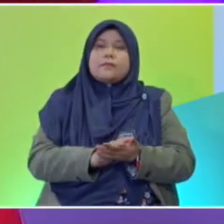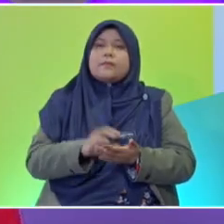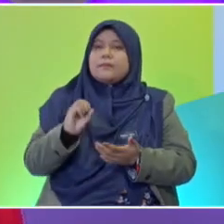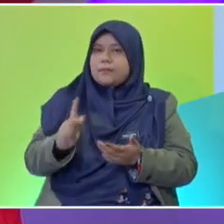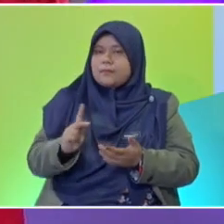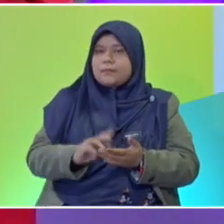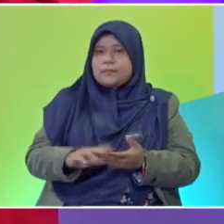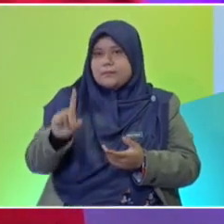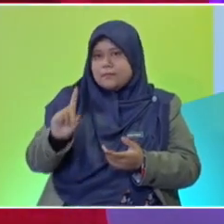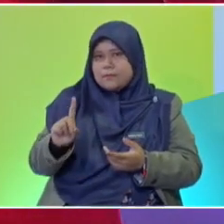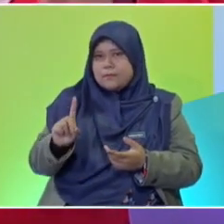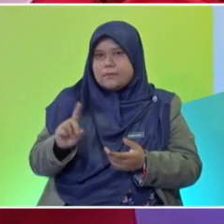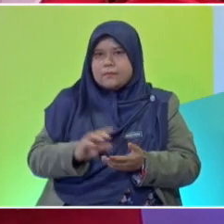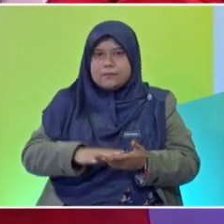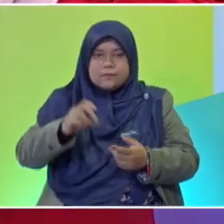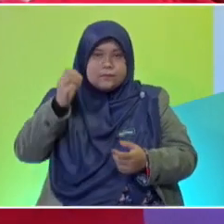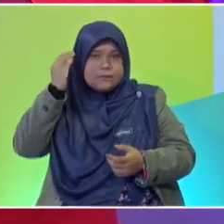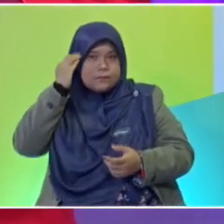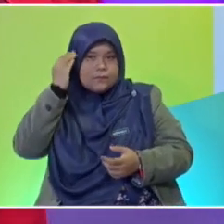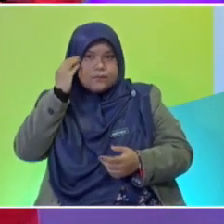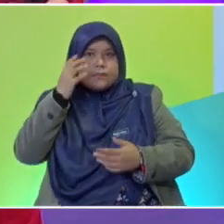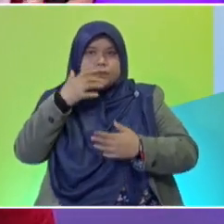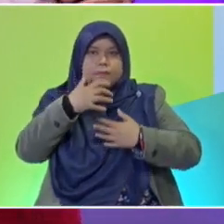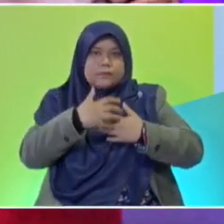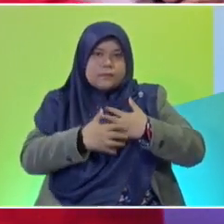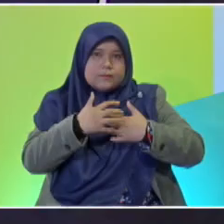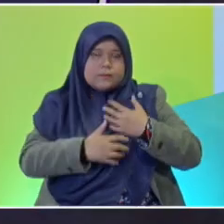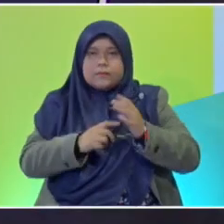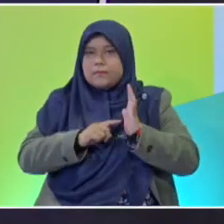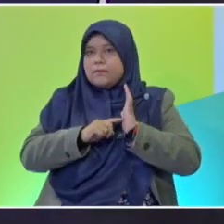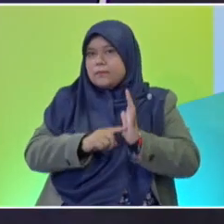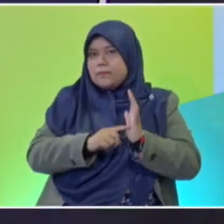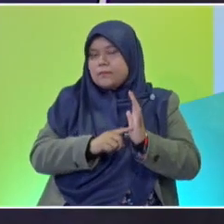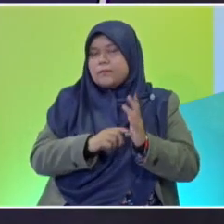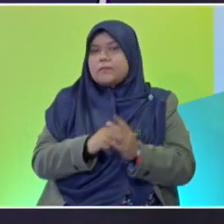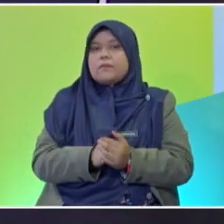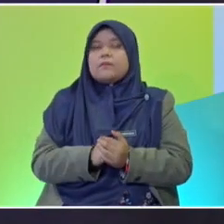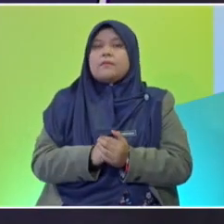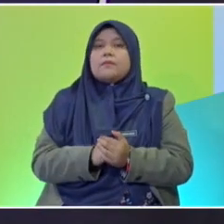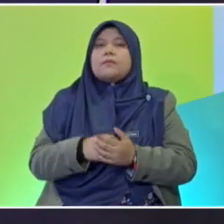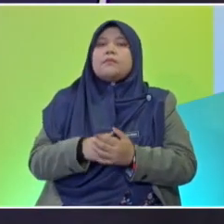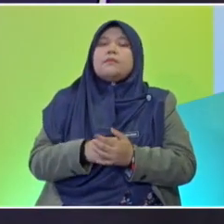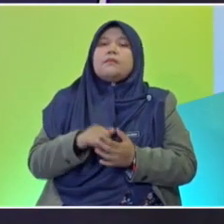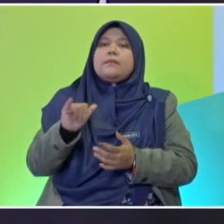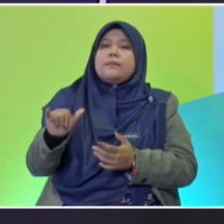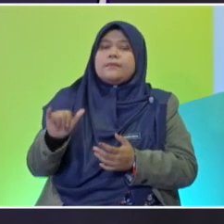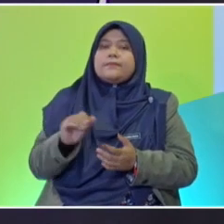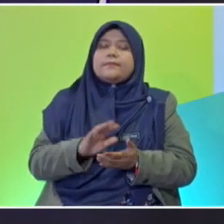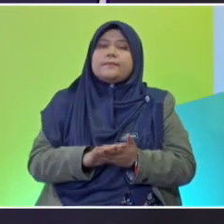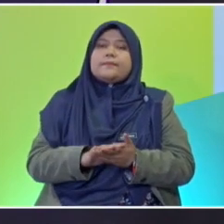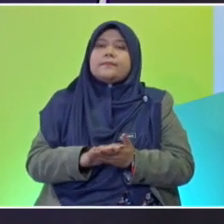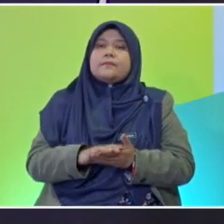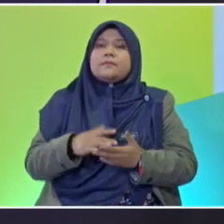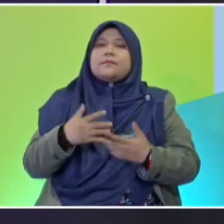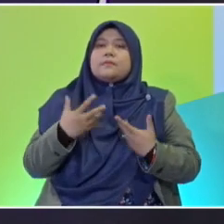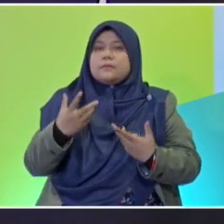Yeah. one misconception about blood. Okay, I have something to show you here. Okay. So this is the very